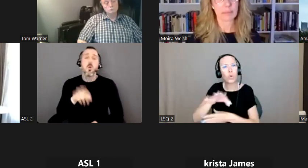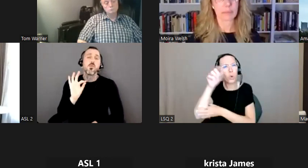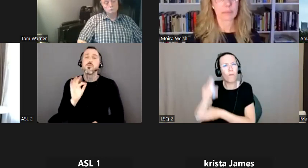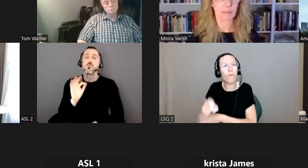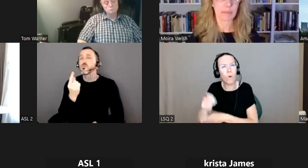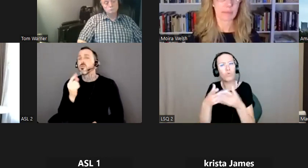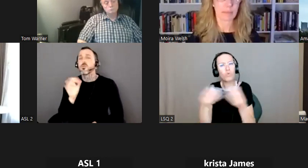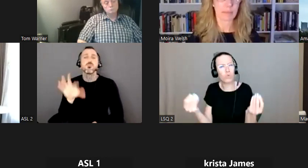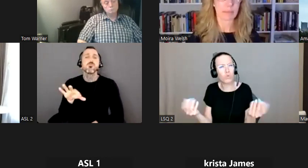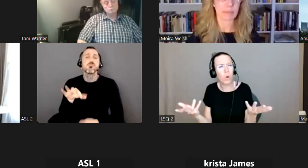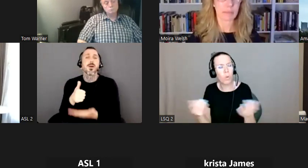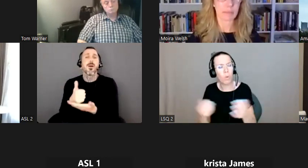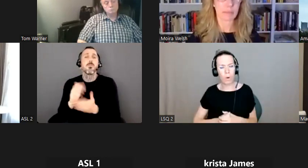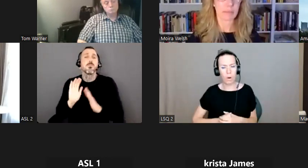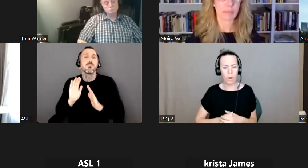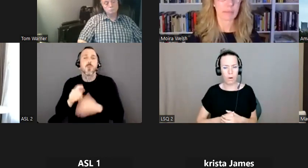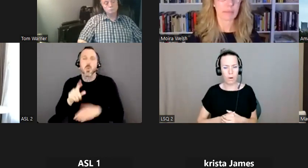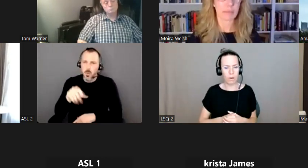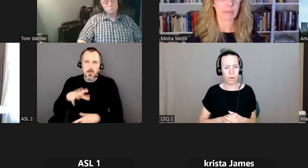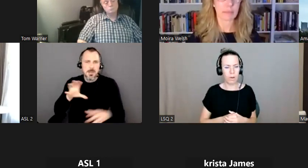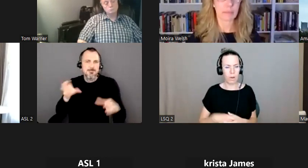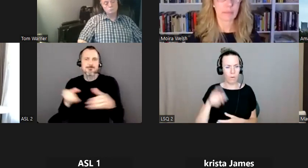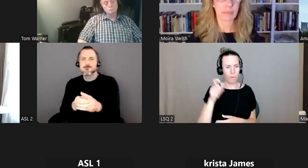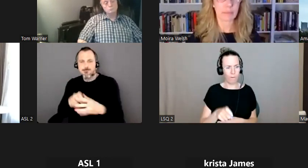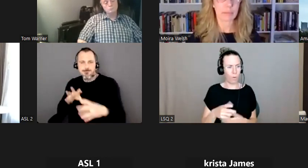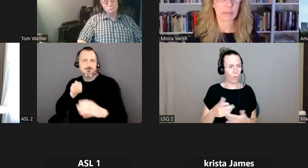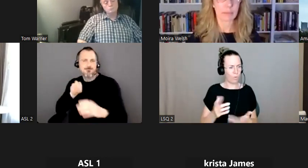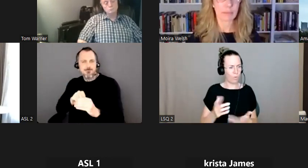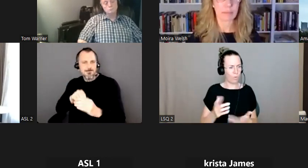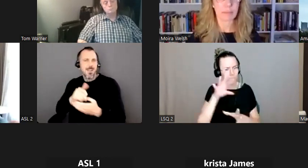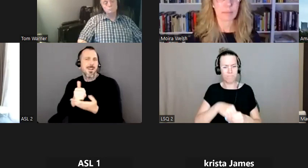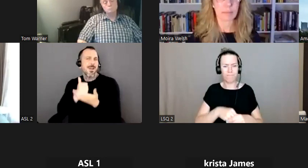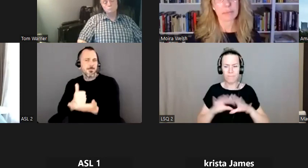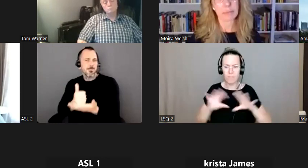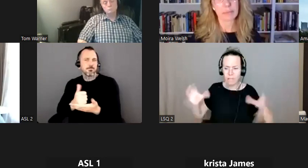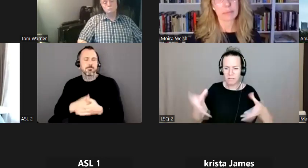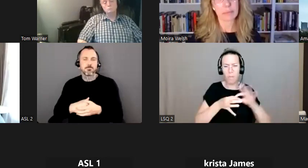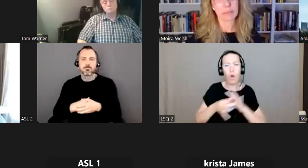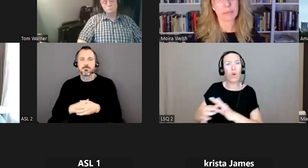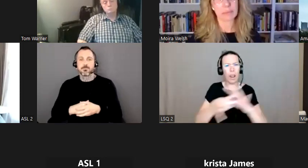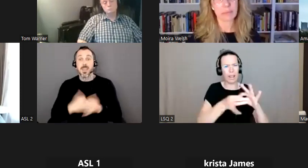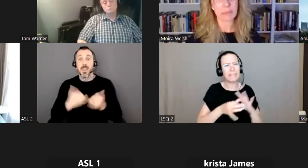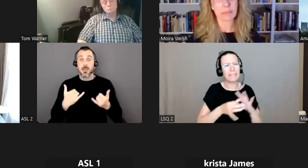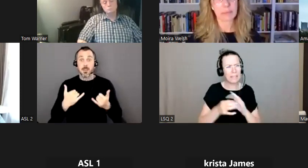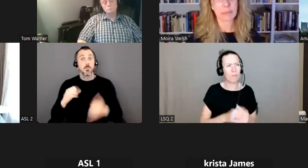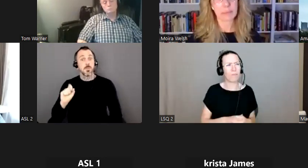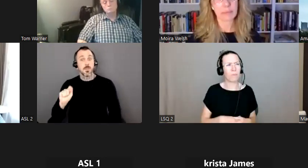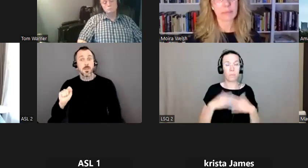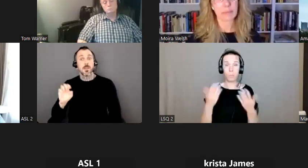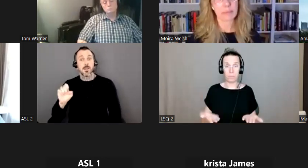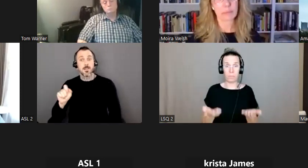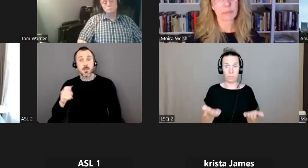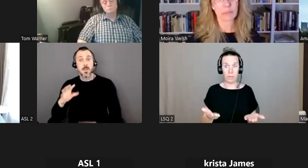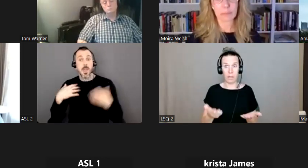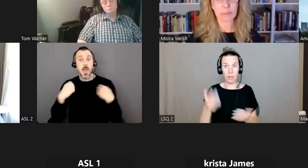be part of a collective action. So in my current capacity at St. Elizabeth Healthcare, which